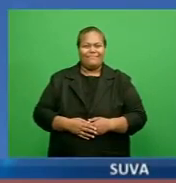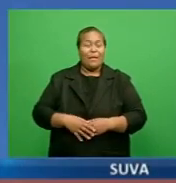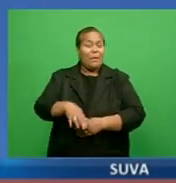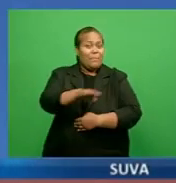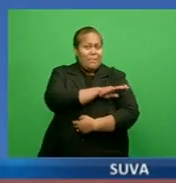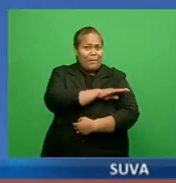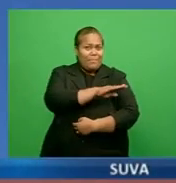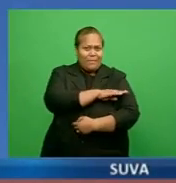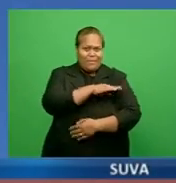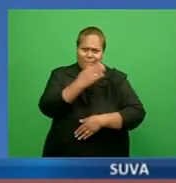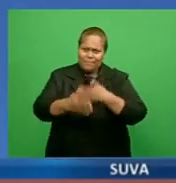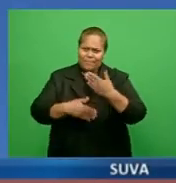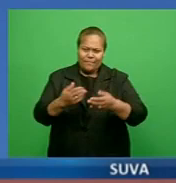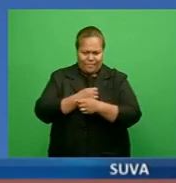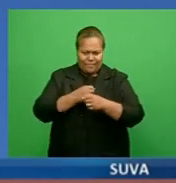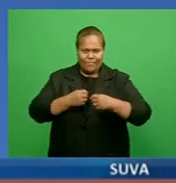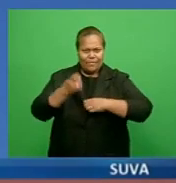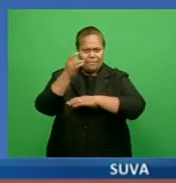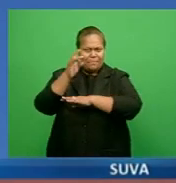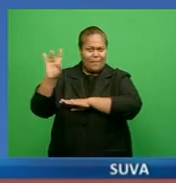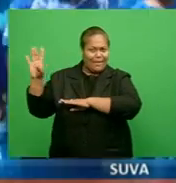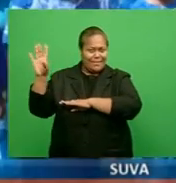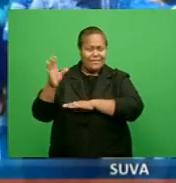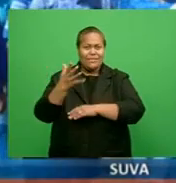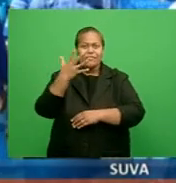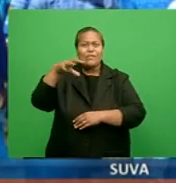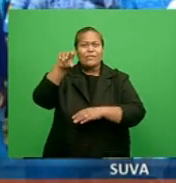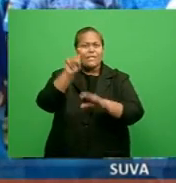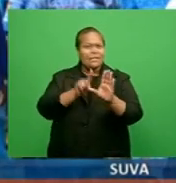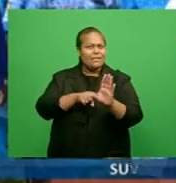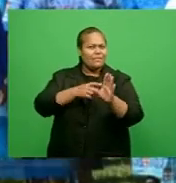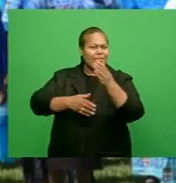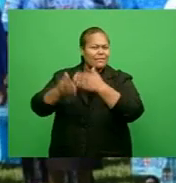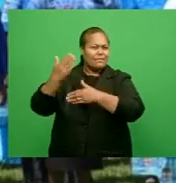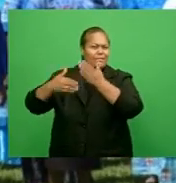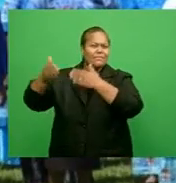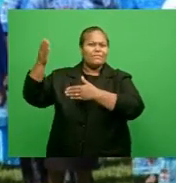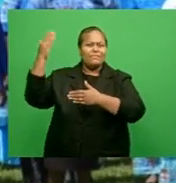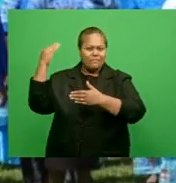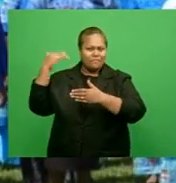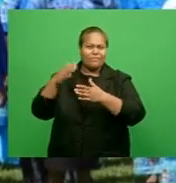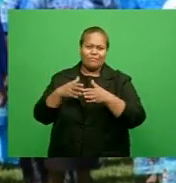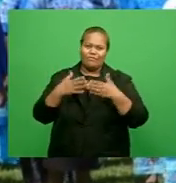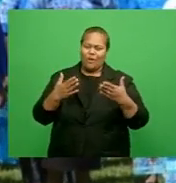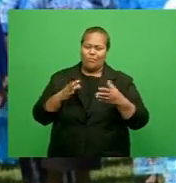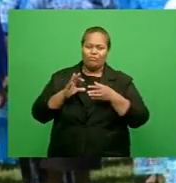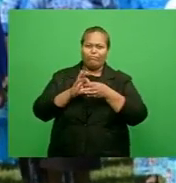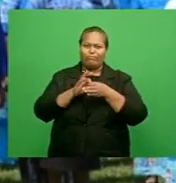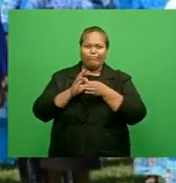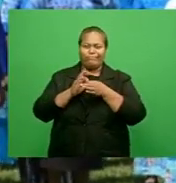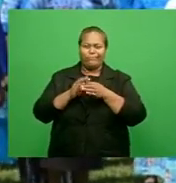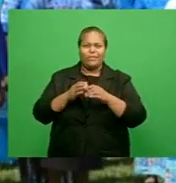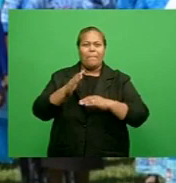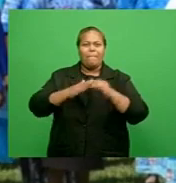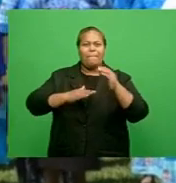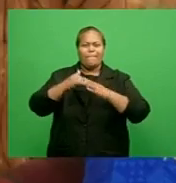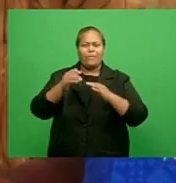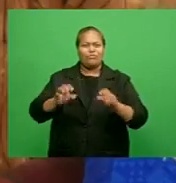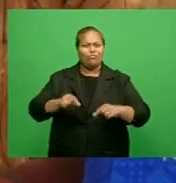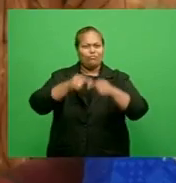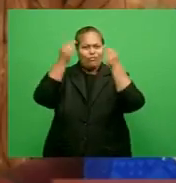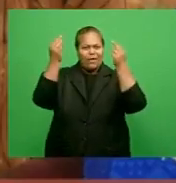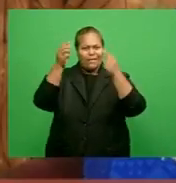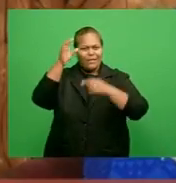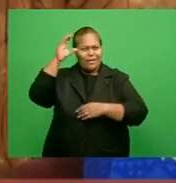Bainimarama says our independence 50 years ago was the first great leap towards the challenge of building a great nation. Still, we can